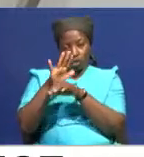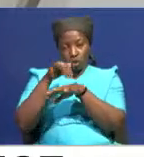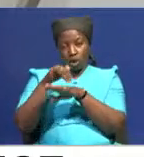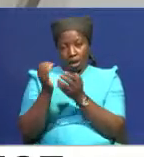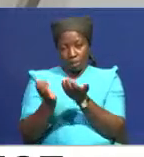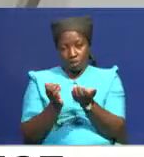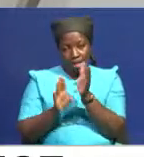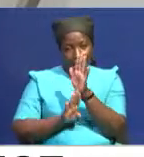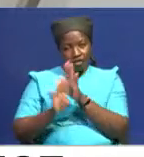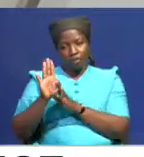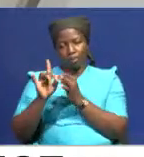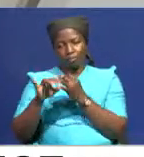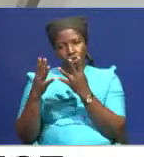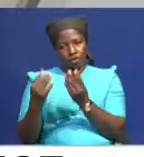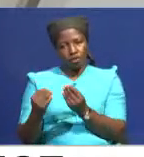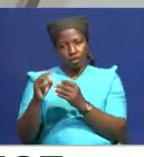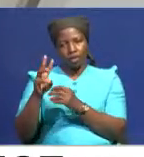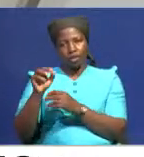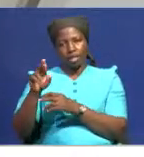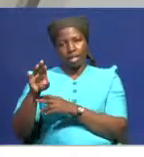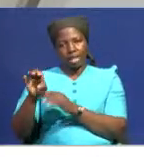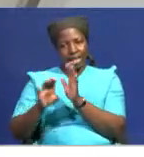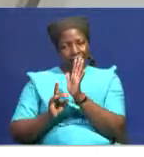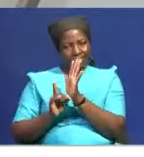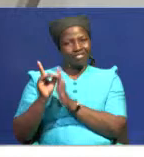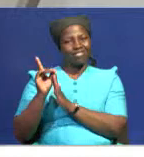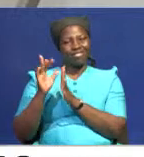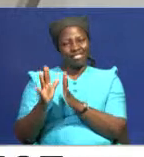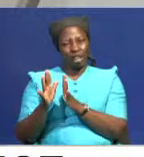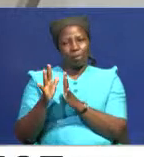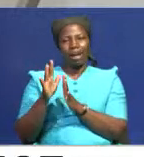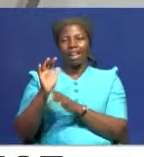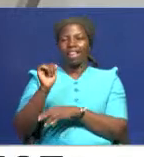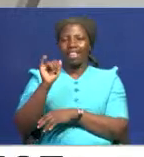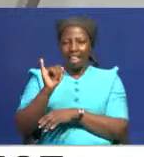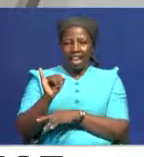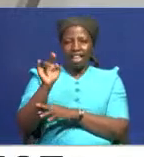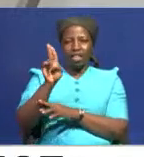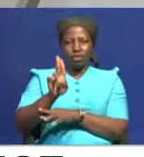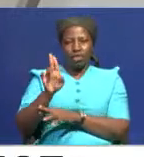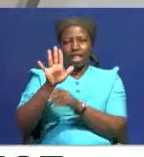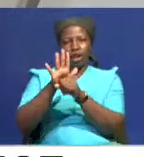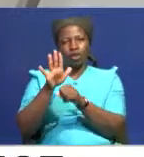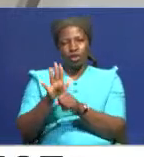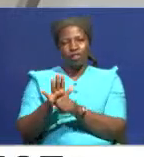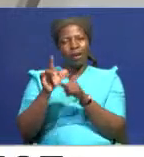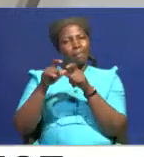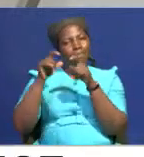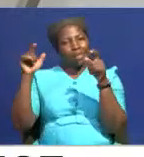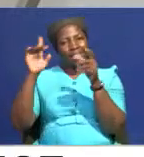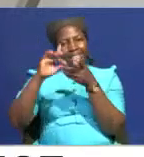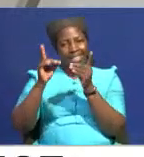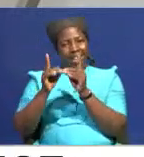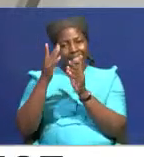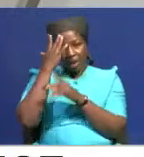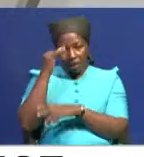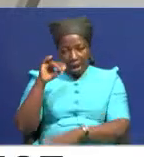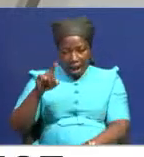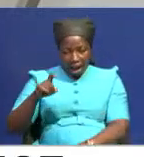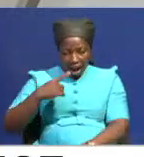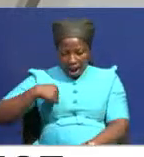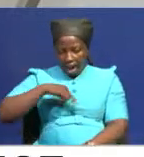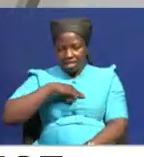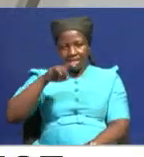developers, software developers also, I mean, and AI uses a lot of big data, because we need